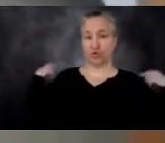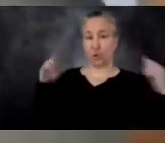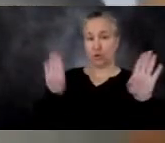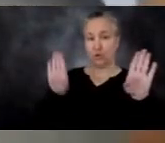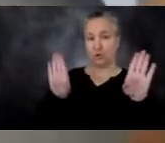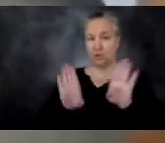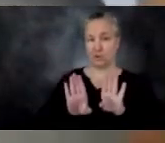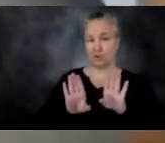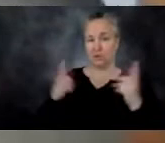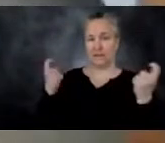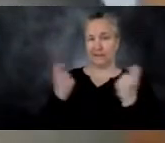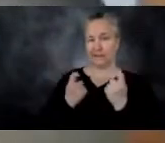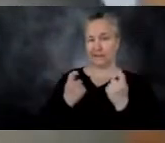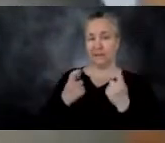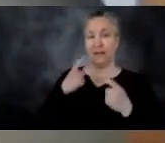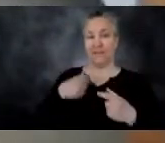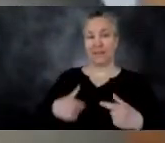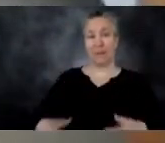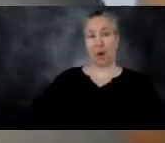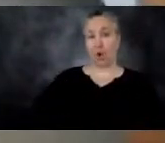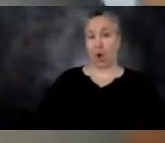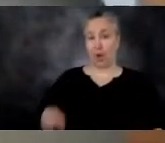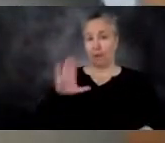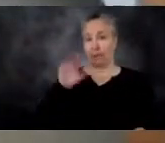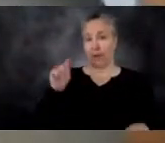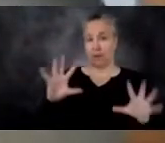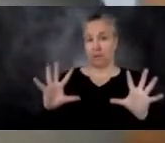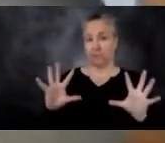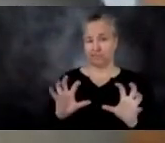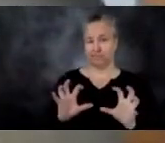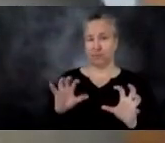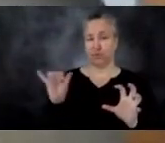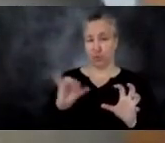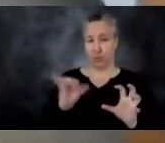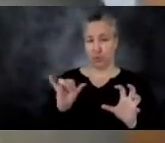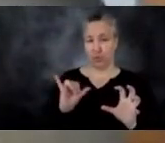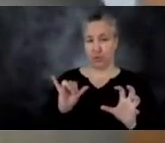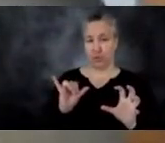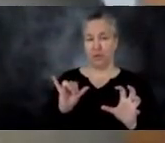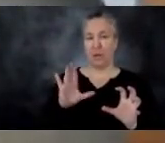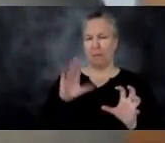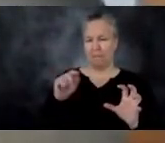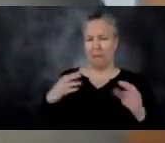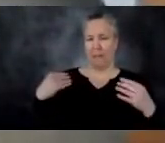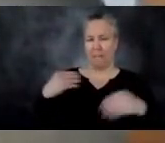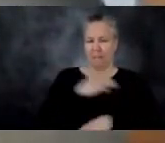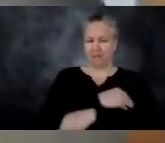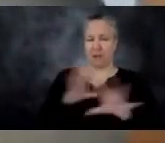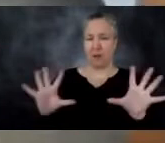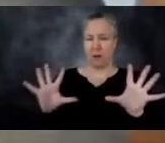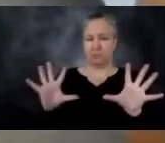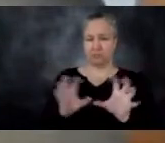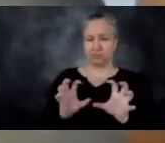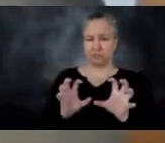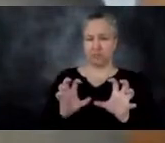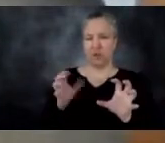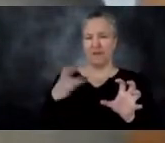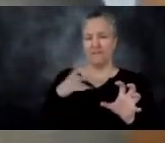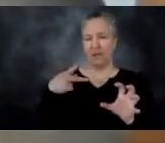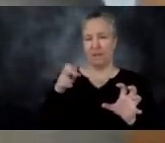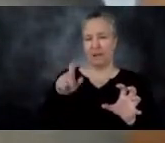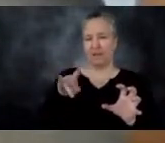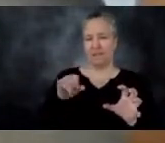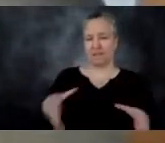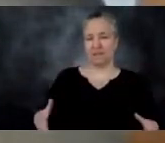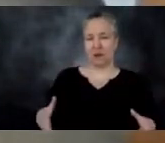together. Think about tightening your glutes. As you tighten your glutes, squeeze those butt muscles. You should feel your pelvis lift slightly off